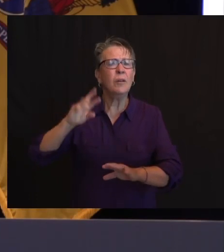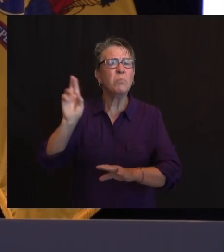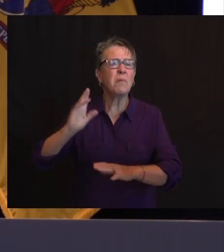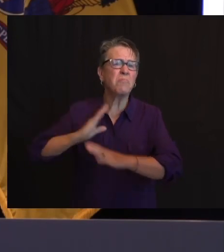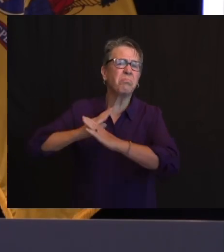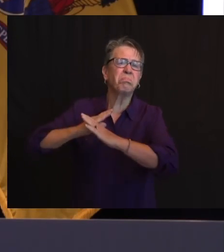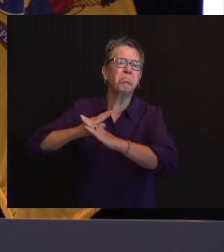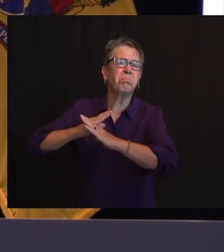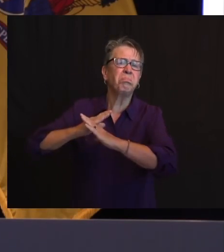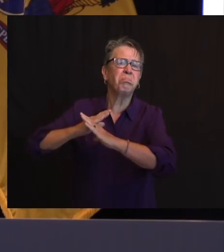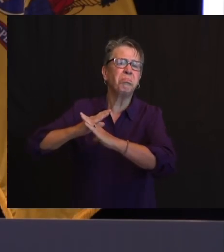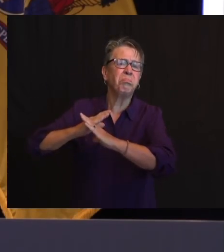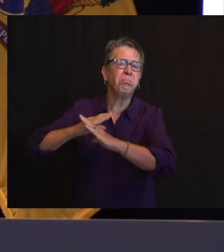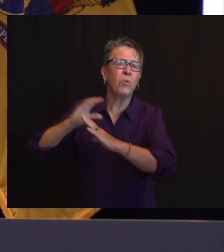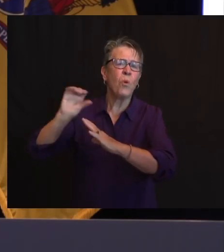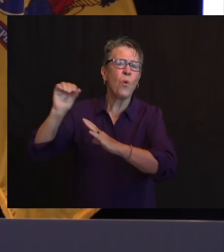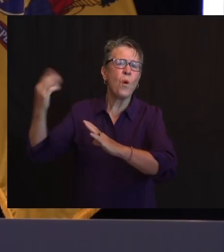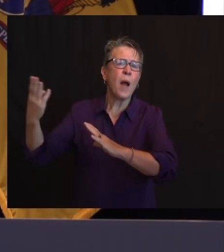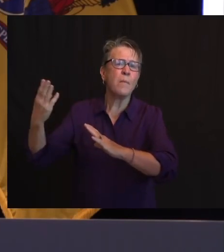in 2016,